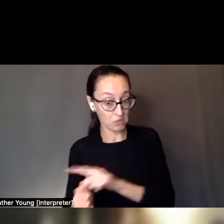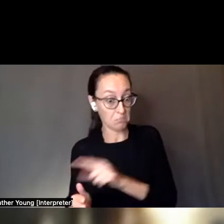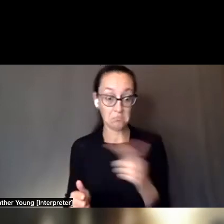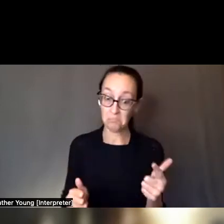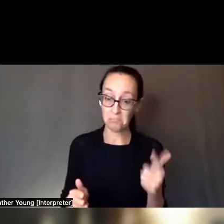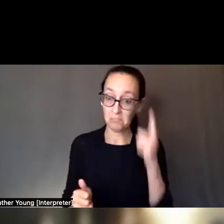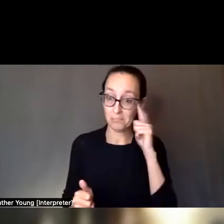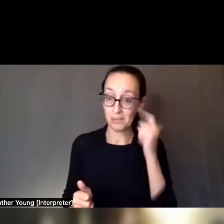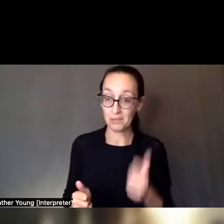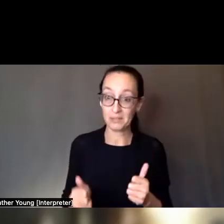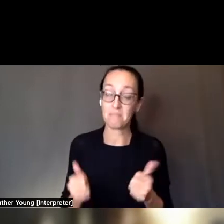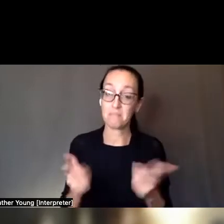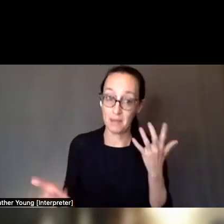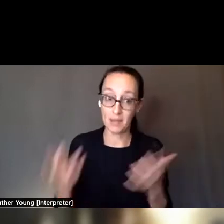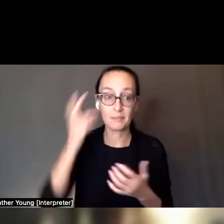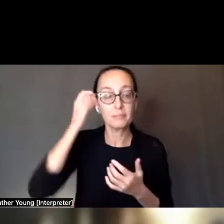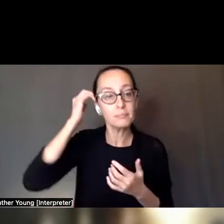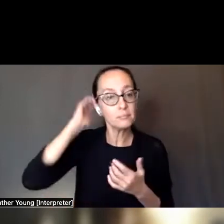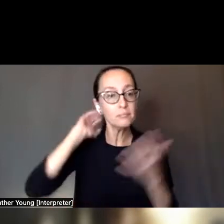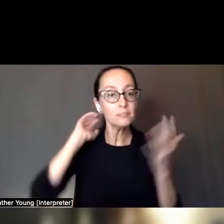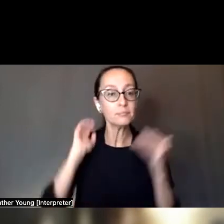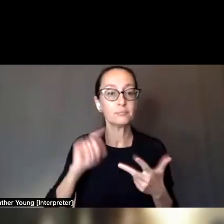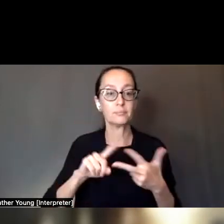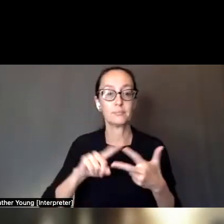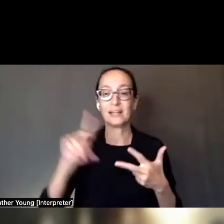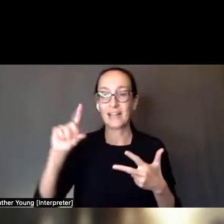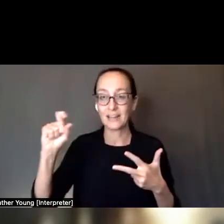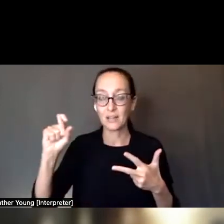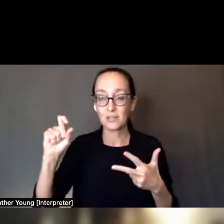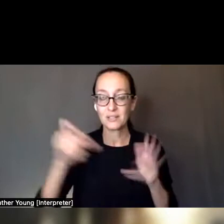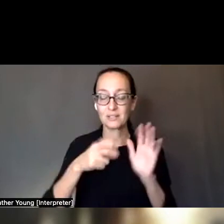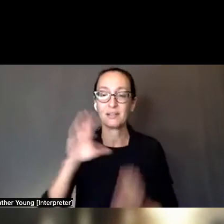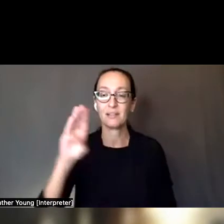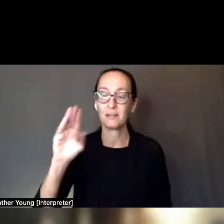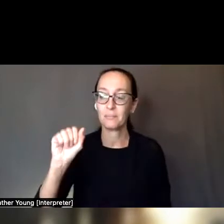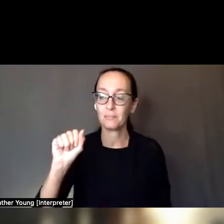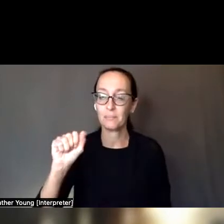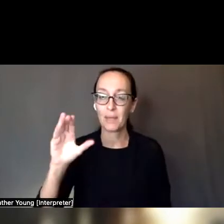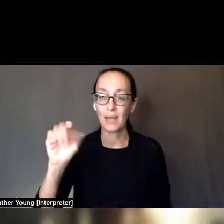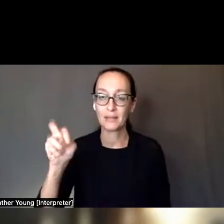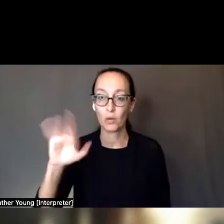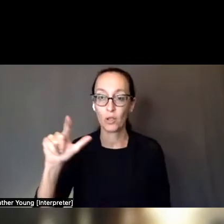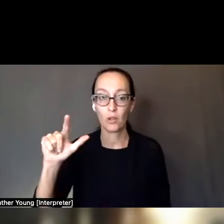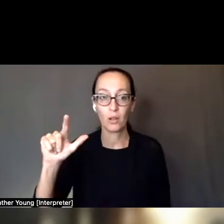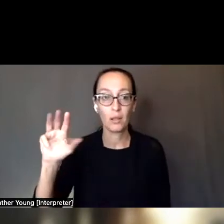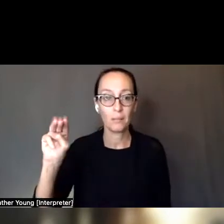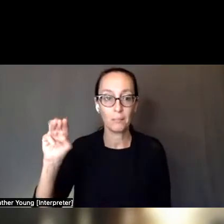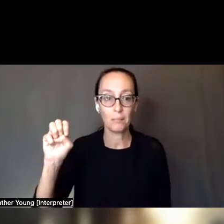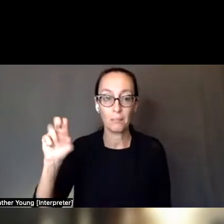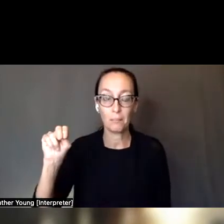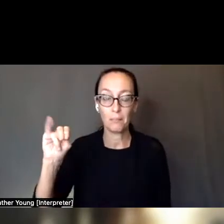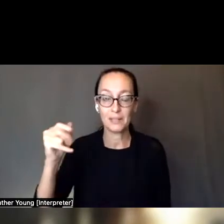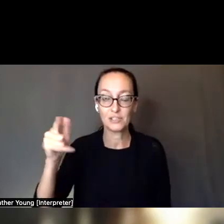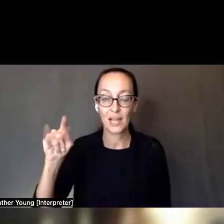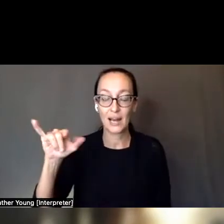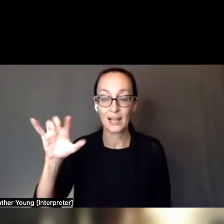side. A diagnosis of bacterial meningitis is definitely a reason to move forward quickly, because if we wait too